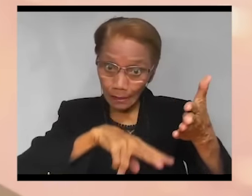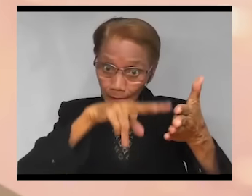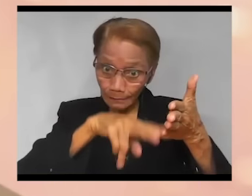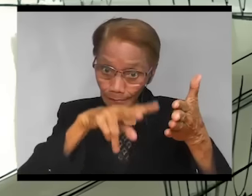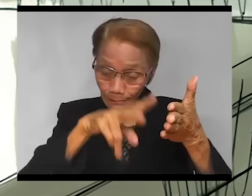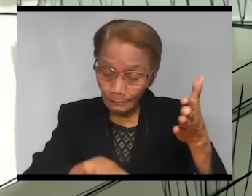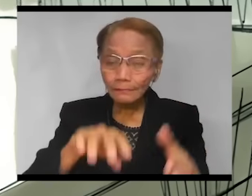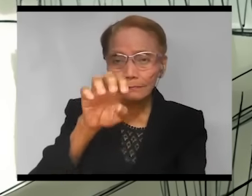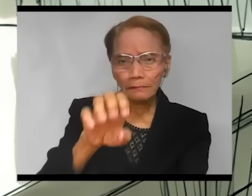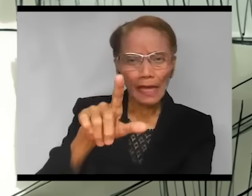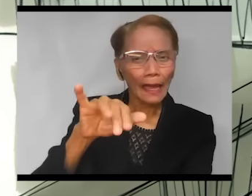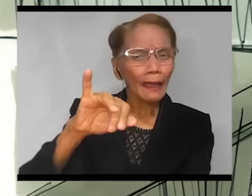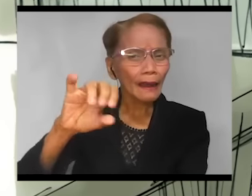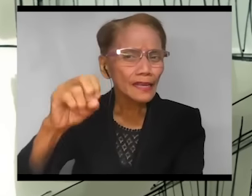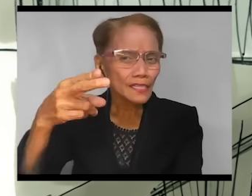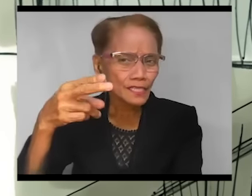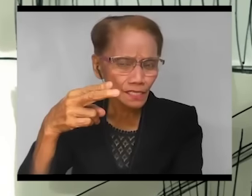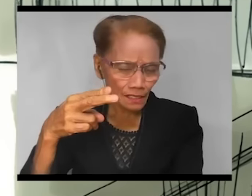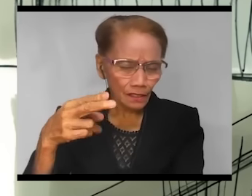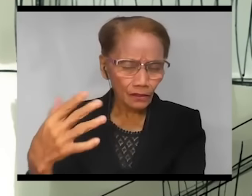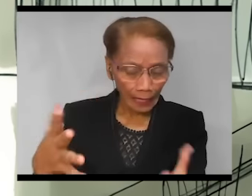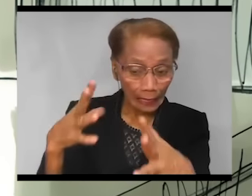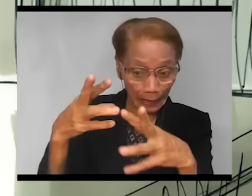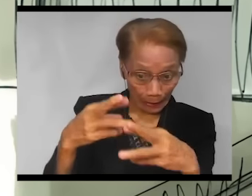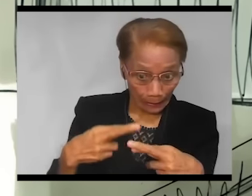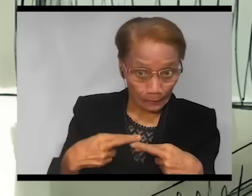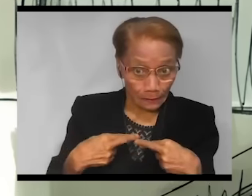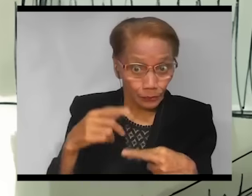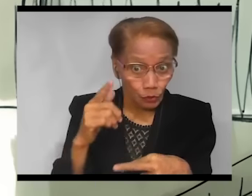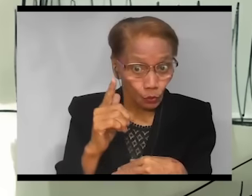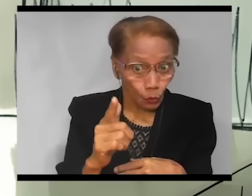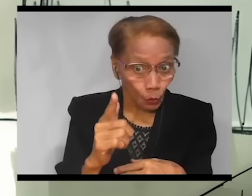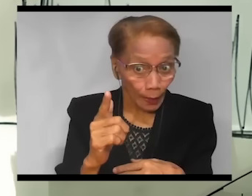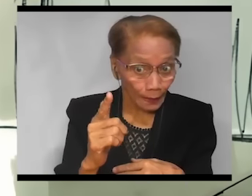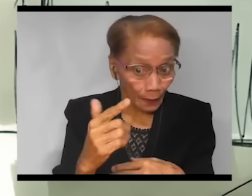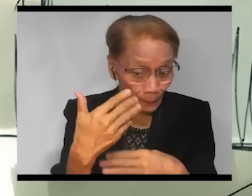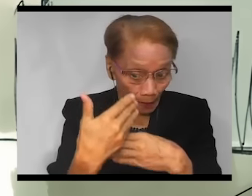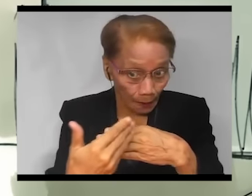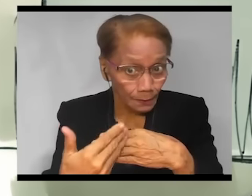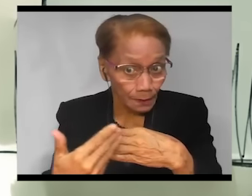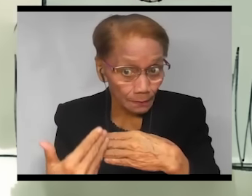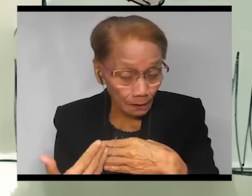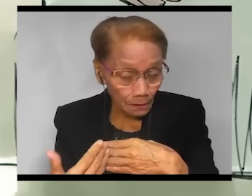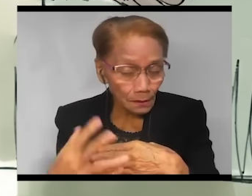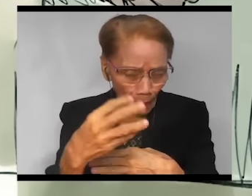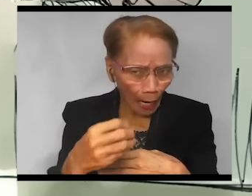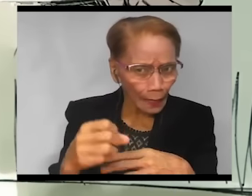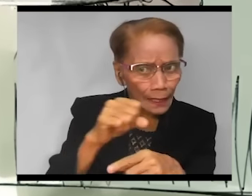Elisha received 20 barley loaves and some grains as an offering to him as a holy